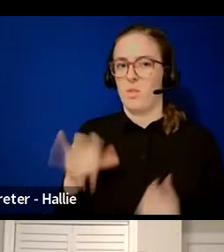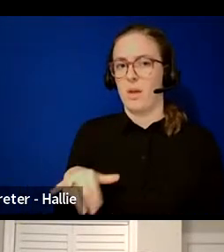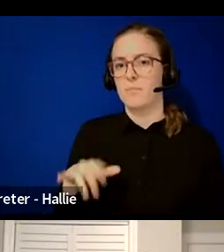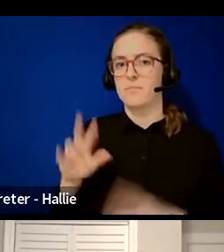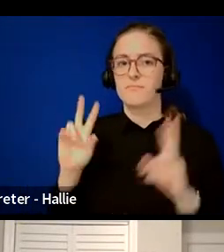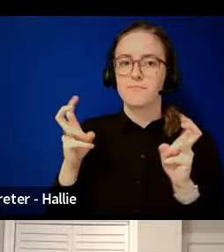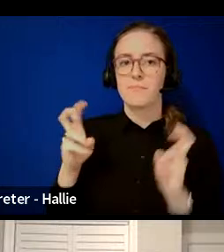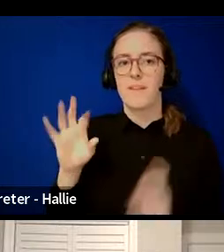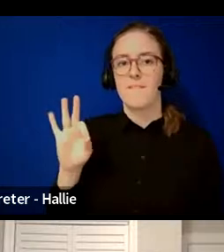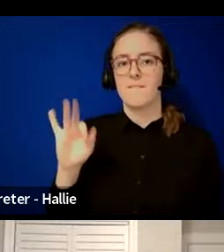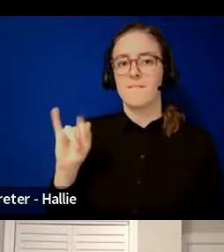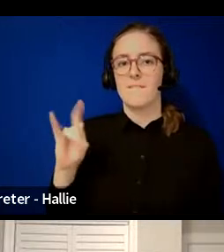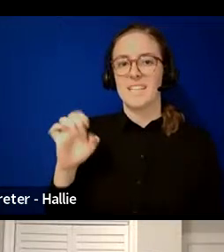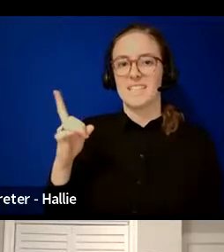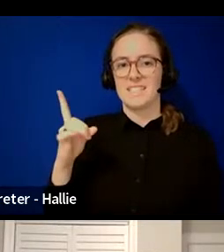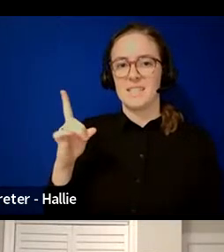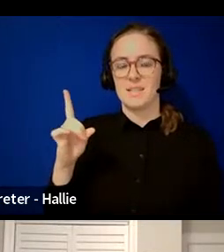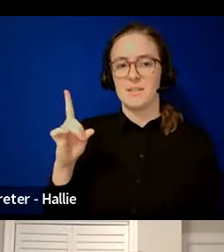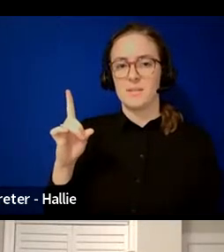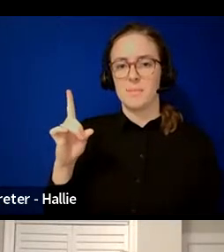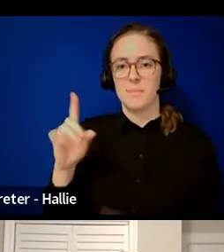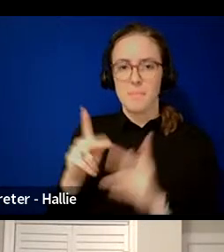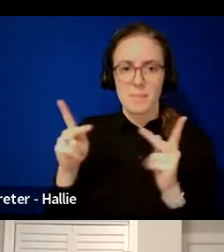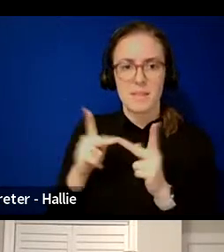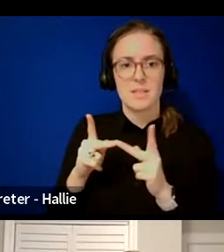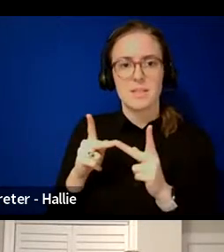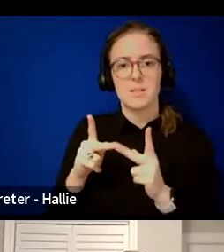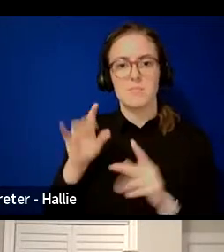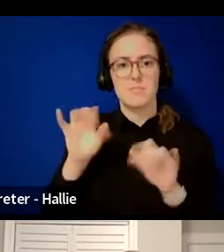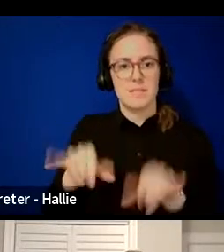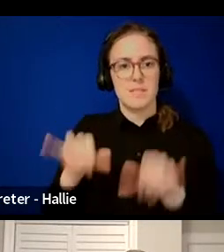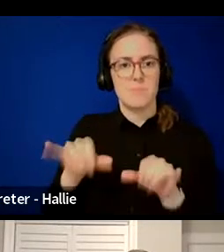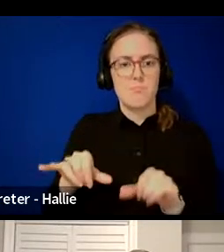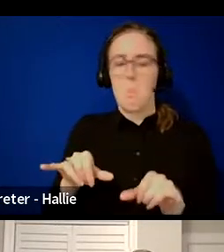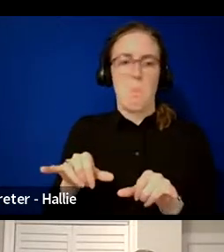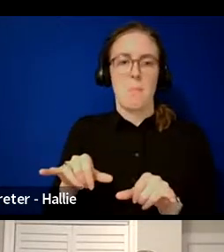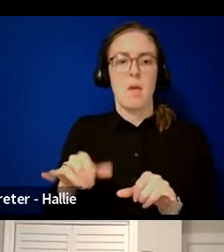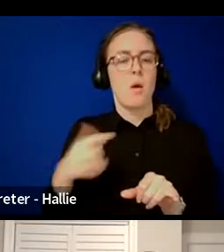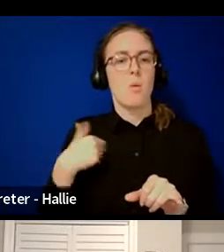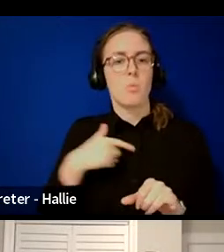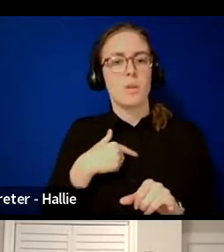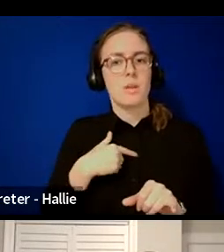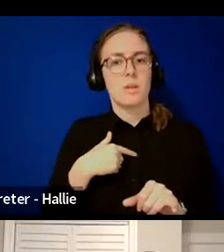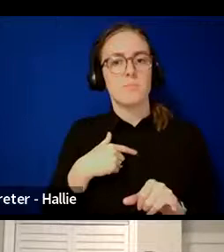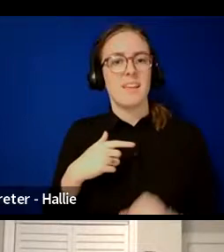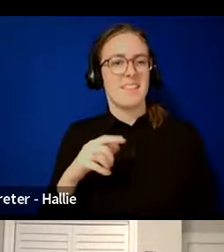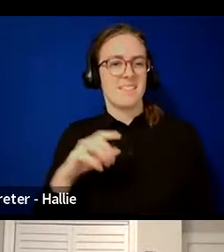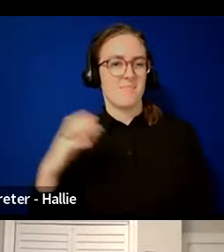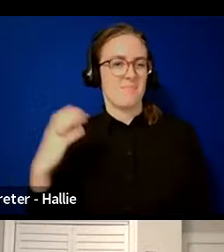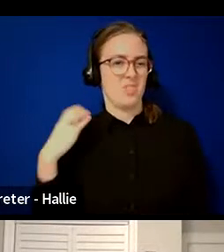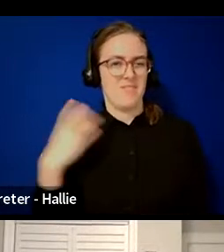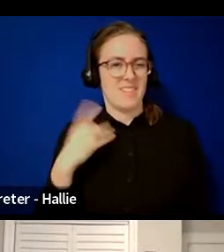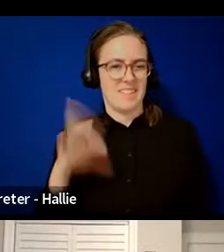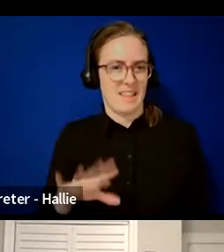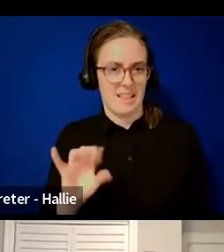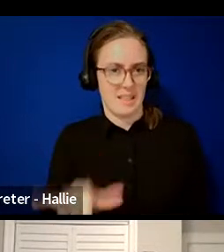posts. We do hotspot policing now, so we don't have cars. They're not supposed to be just sitting in fixed